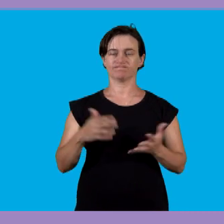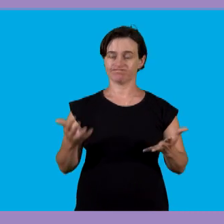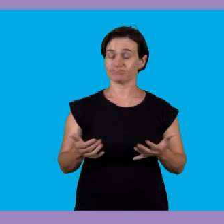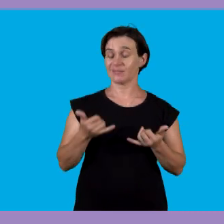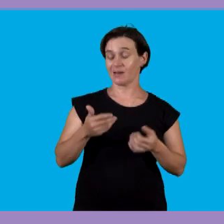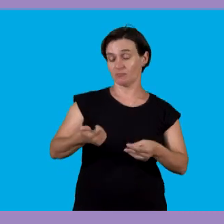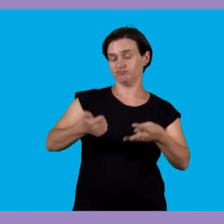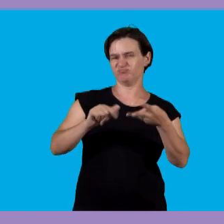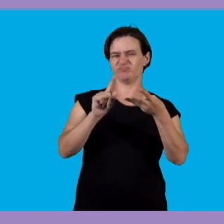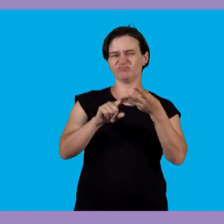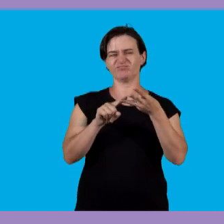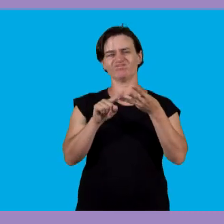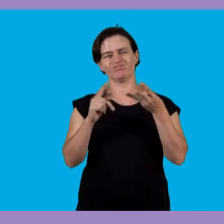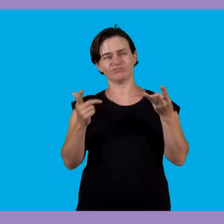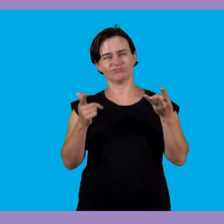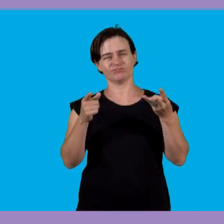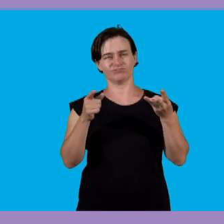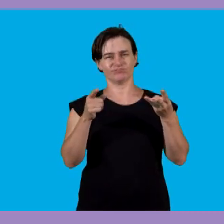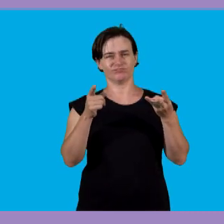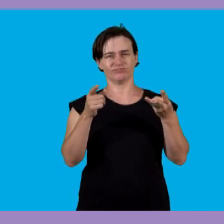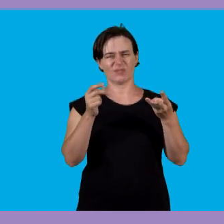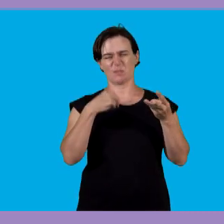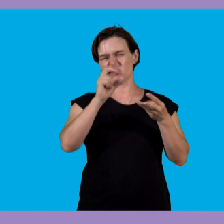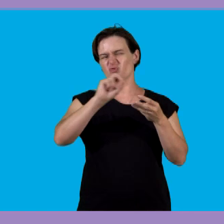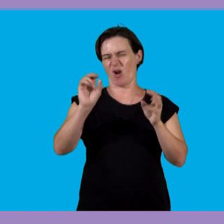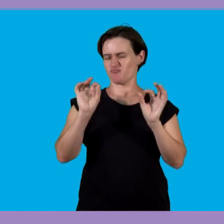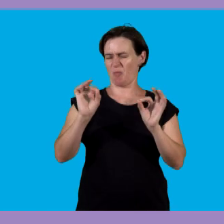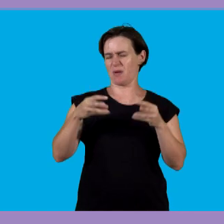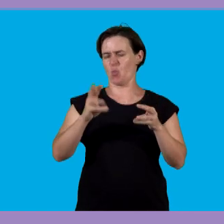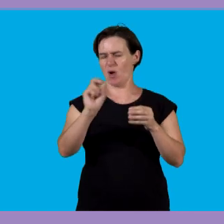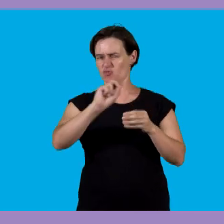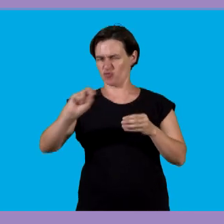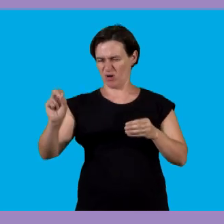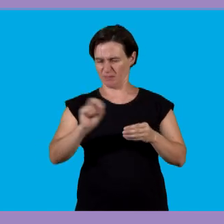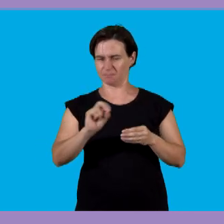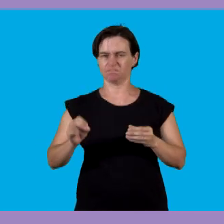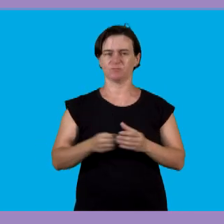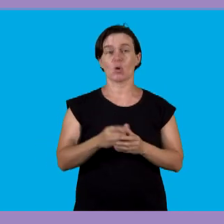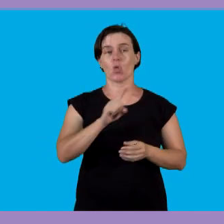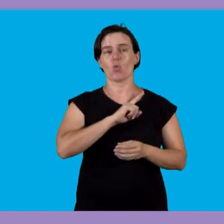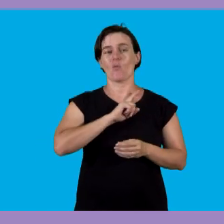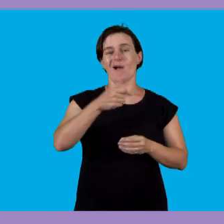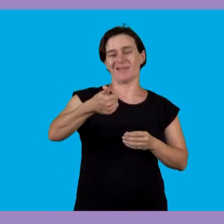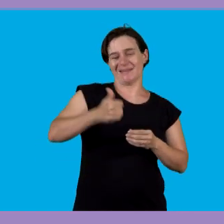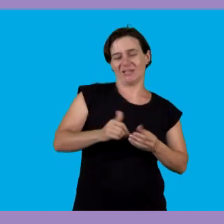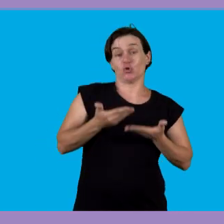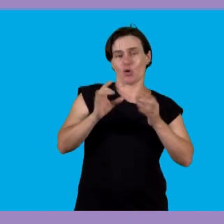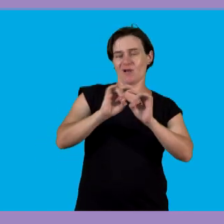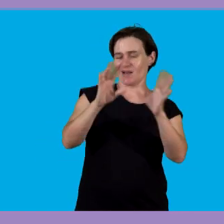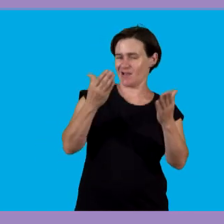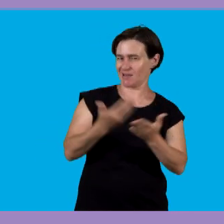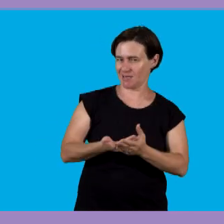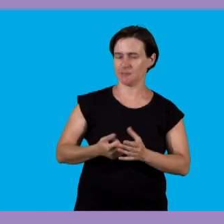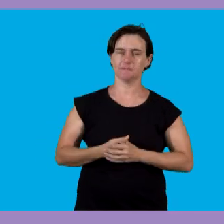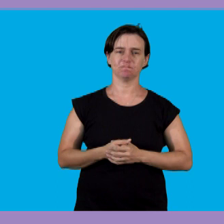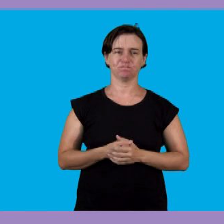So let's now determine, let's just write that question properly so that our next question can show. So